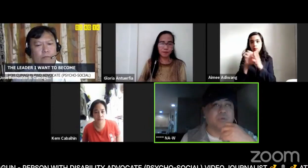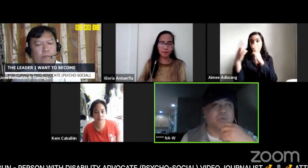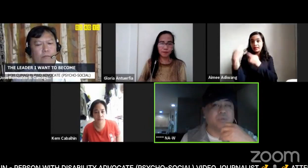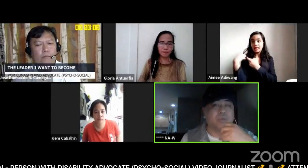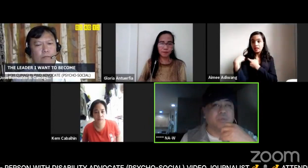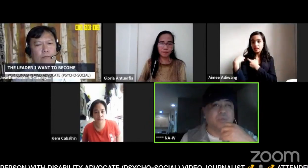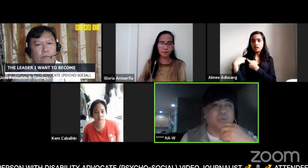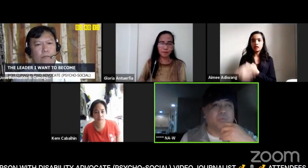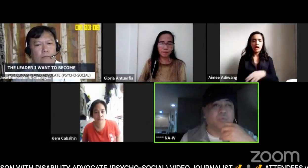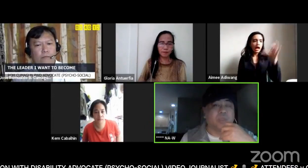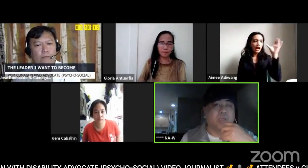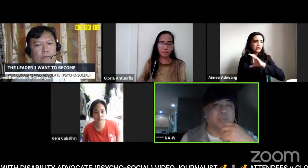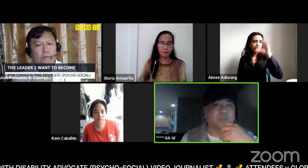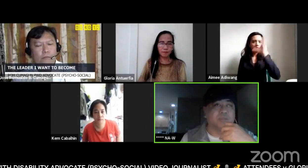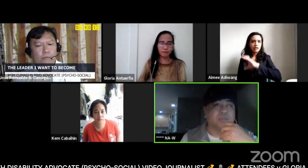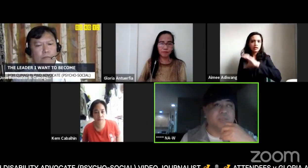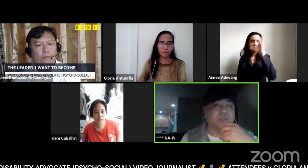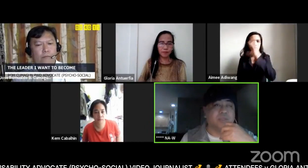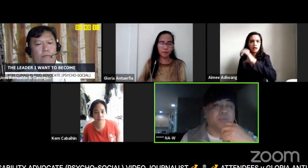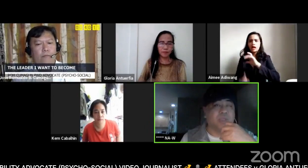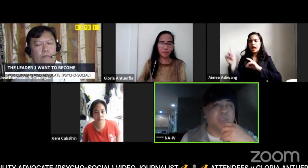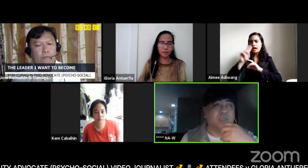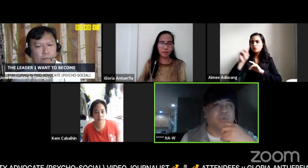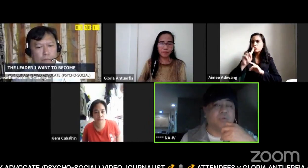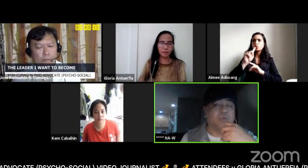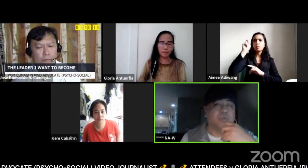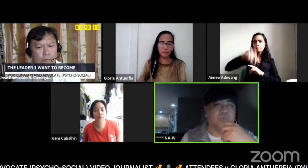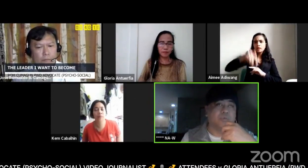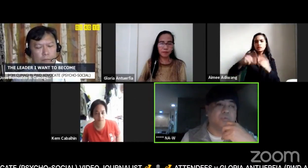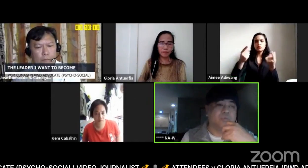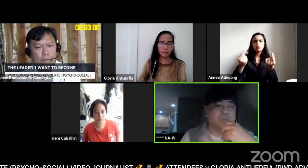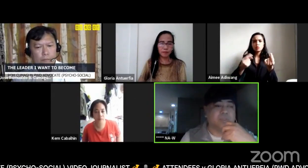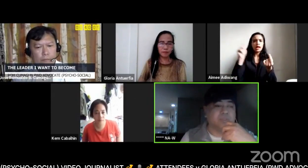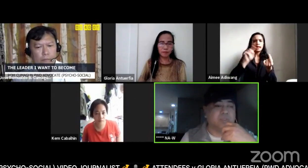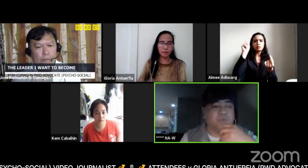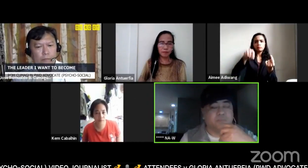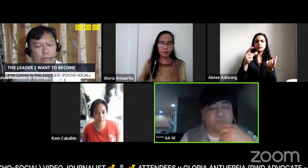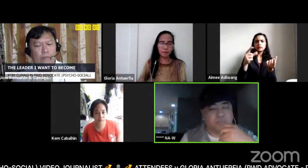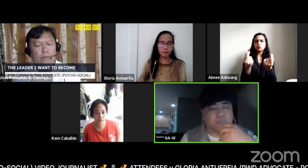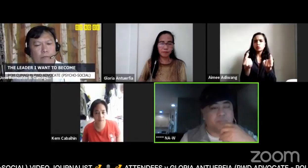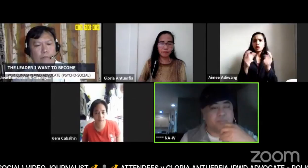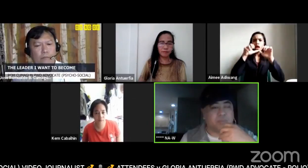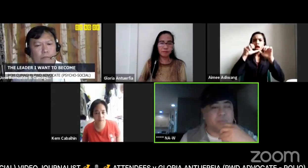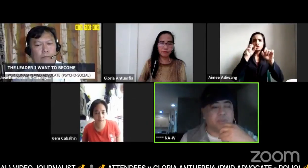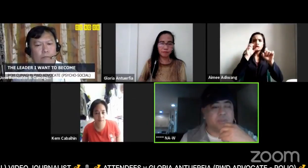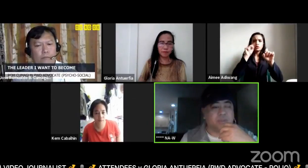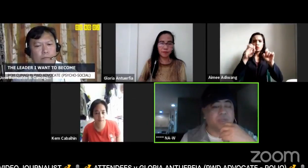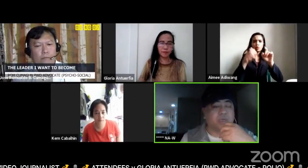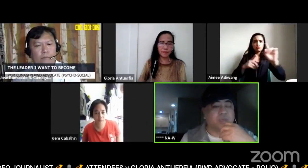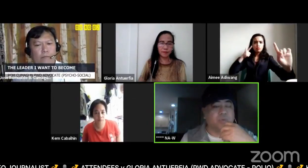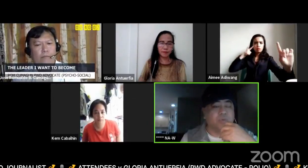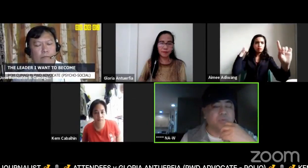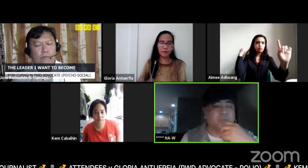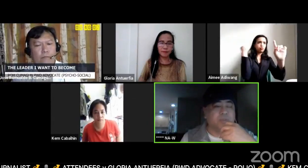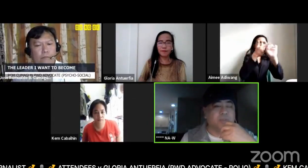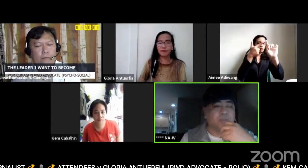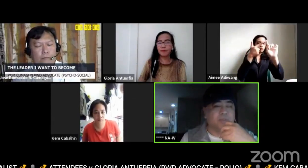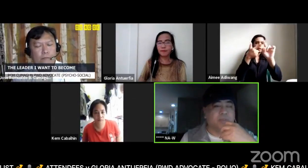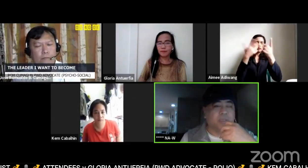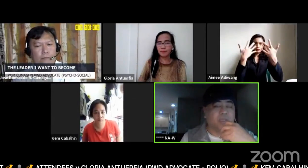out what actions need to be taken in order to achieve a desired